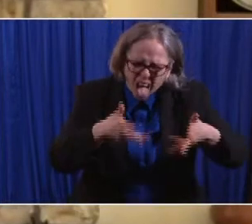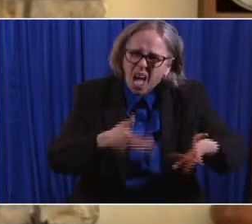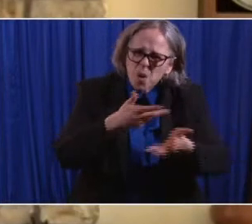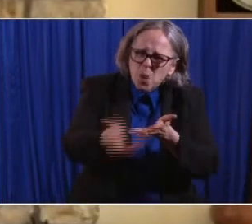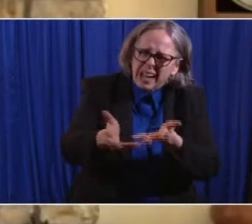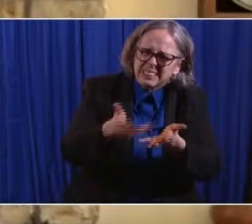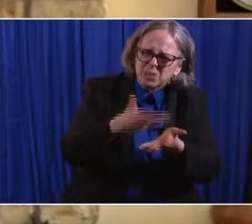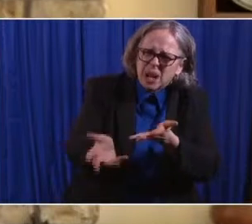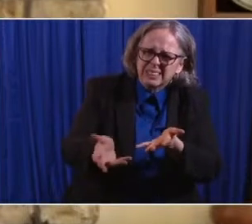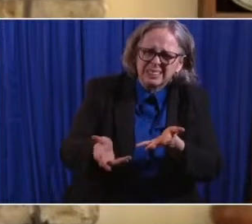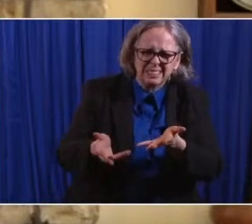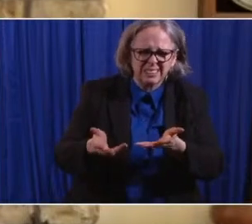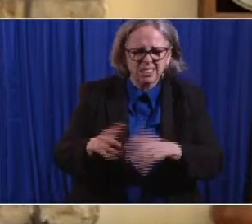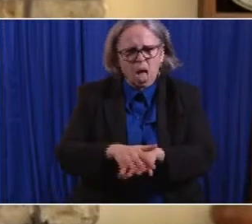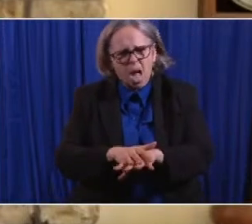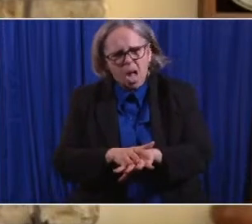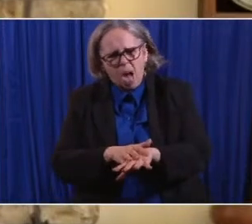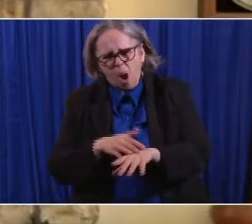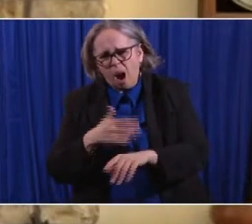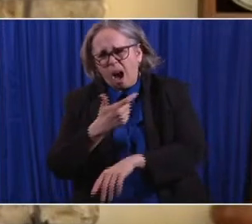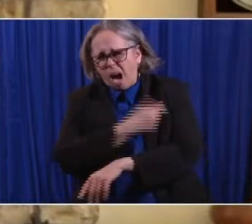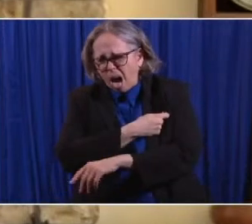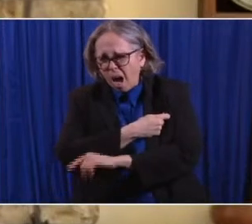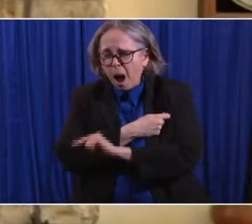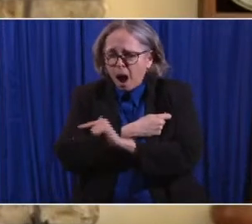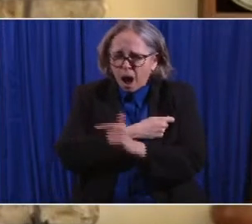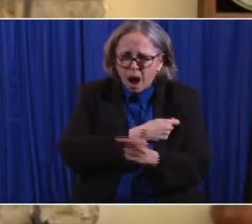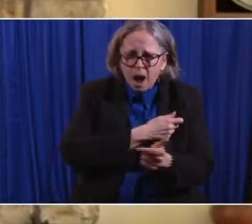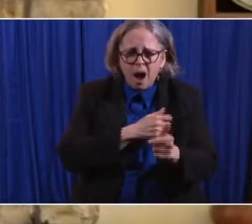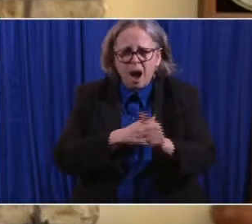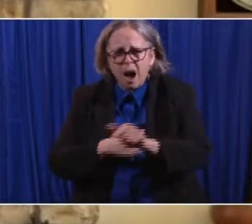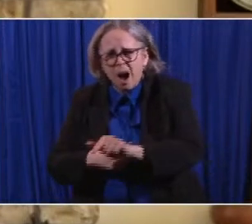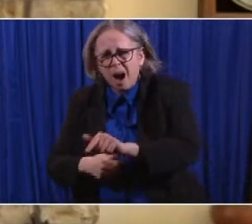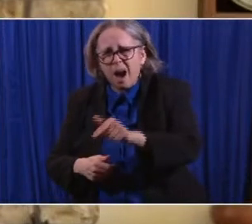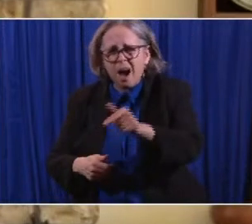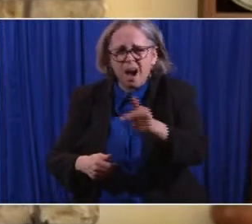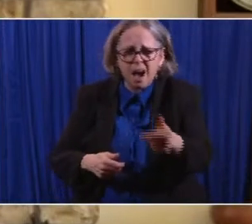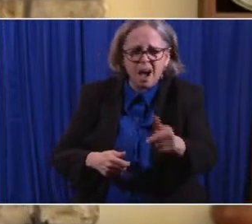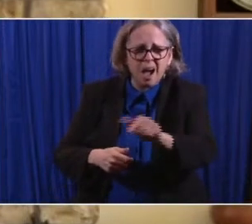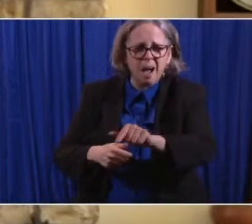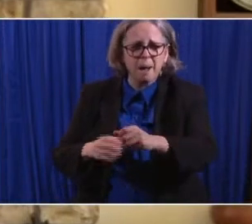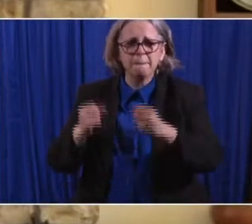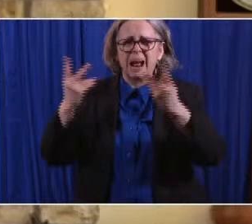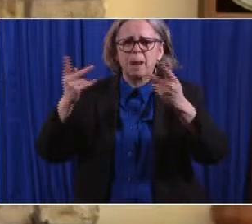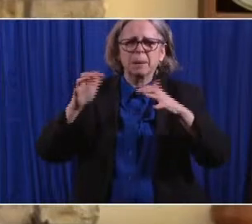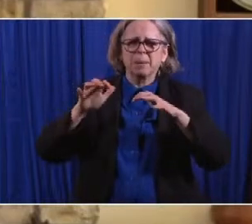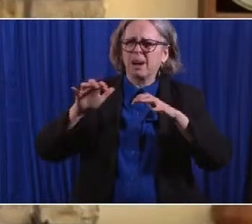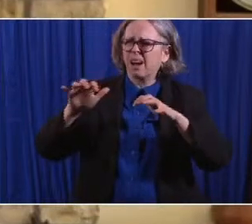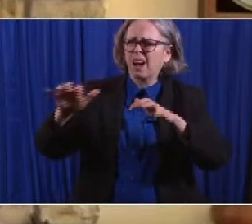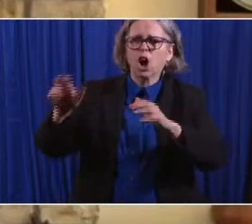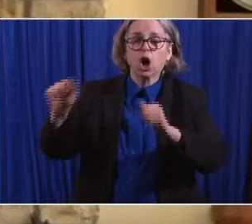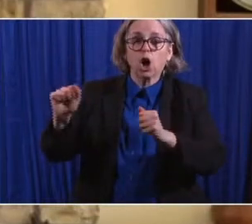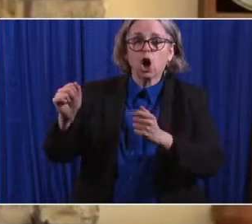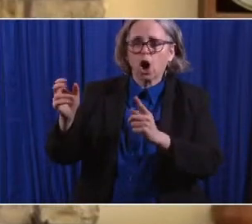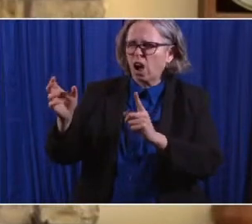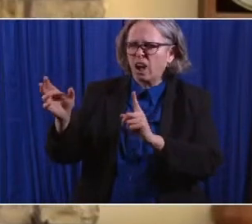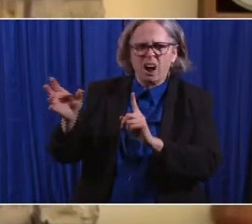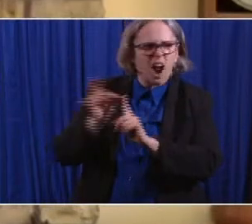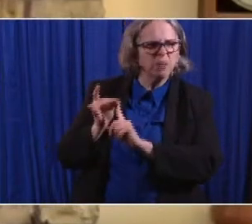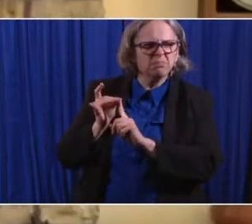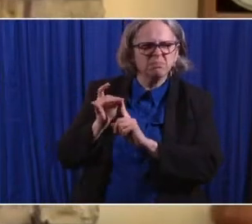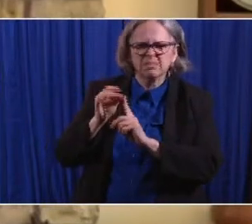it out simply means that there are lives out there that could be saved. And those lives are not being saved, not being